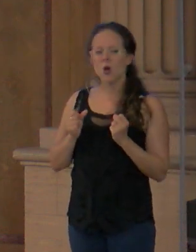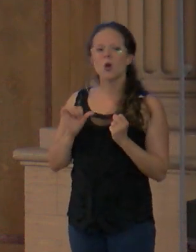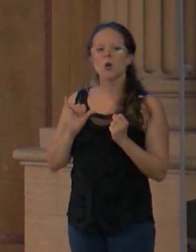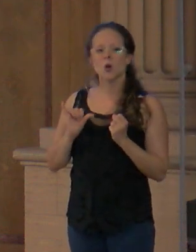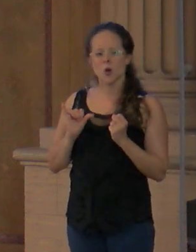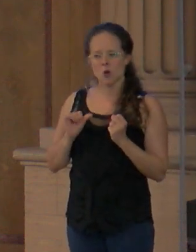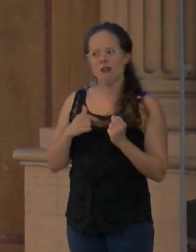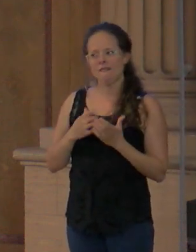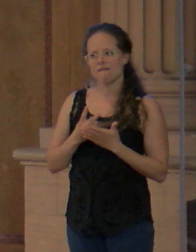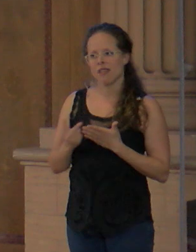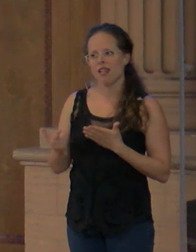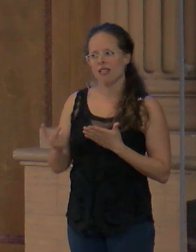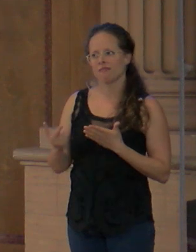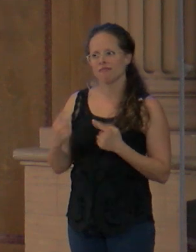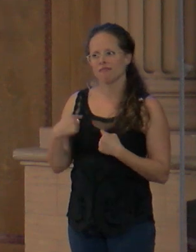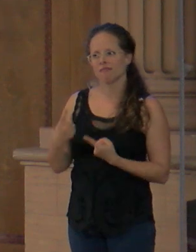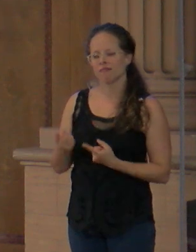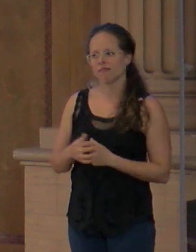So how do I change?